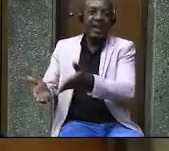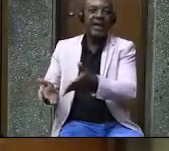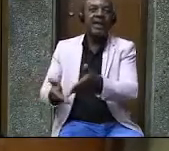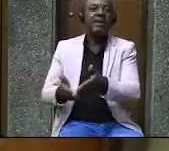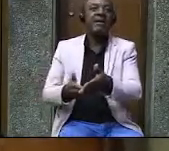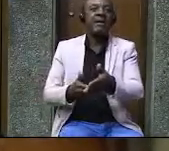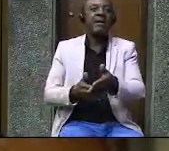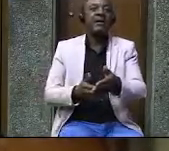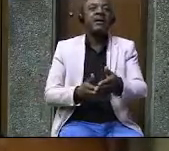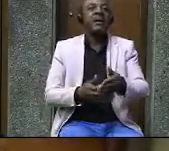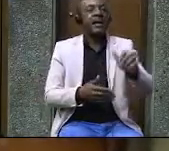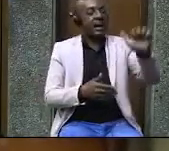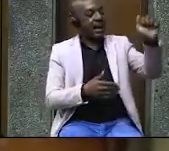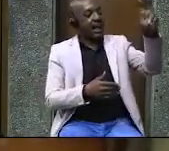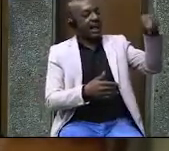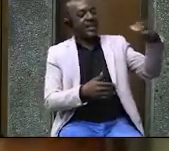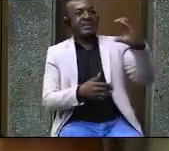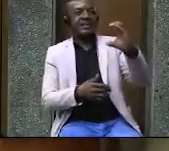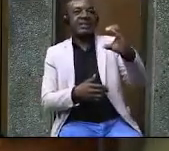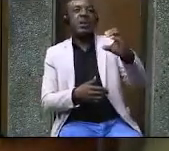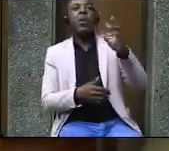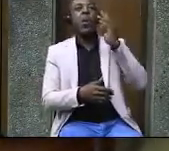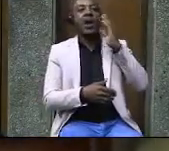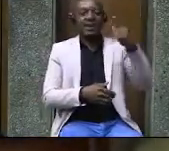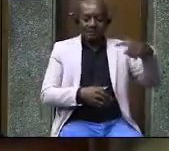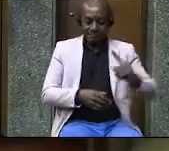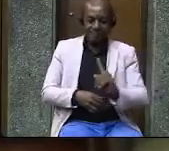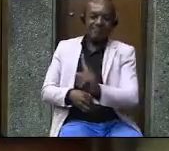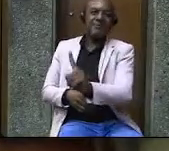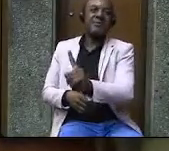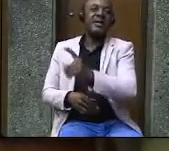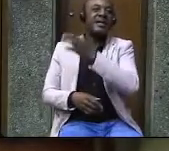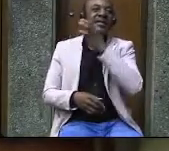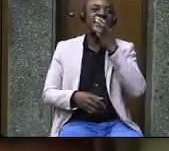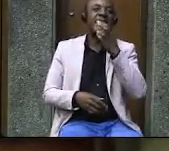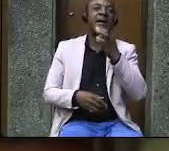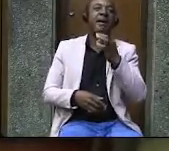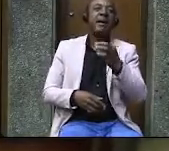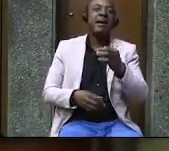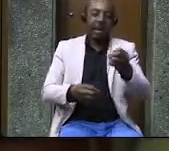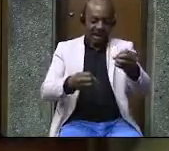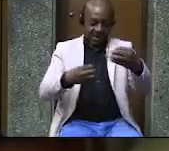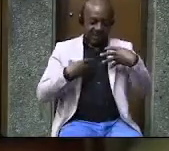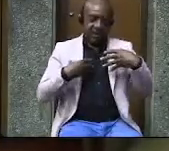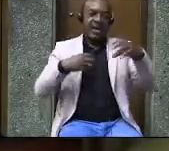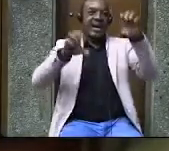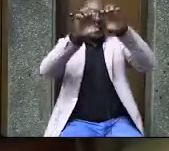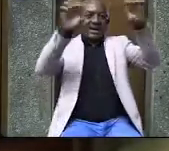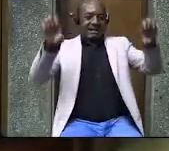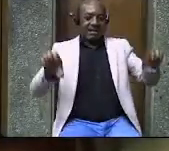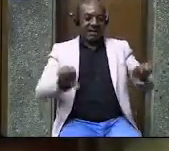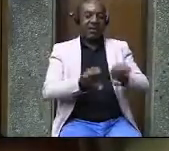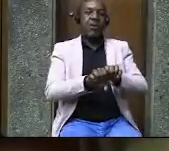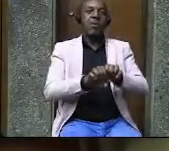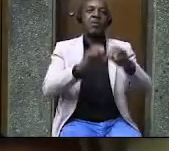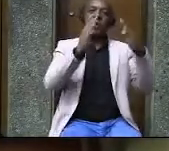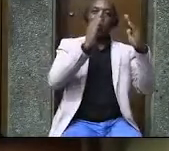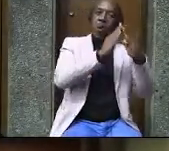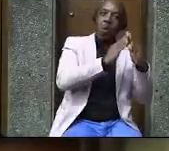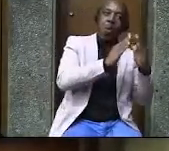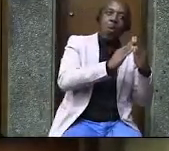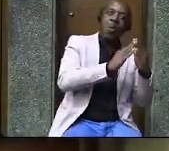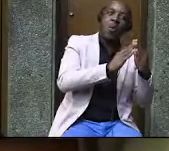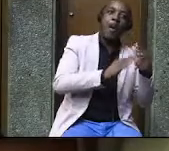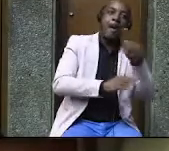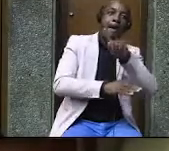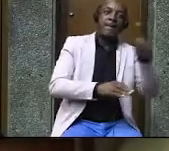isa mentiona mo. Like Emma Itore, they have expropriated, they have given us title deeds, kahara di concentration camp. You